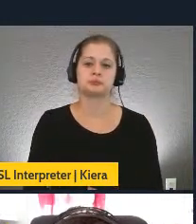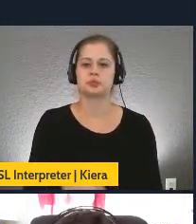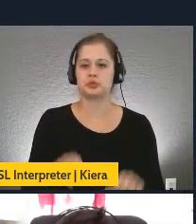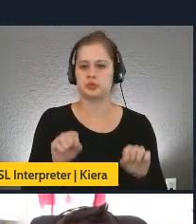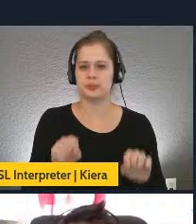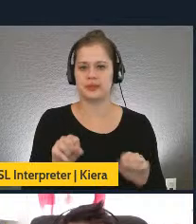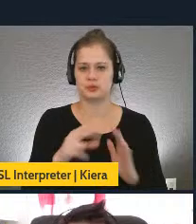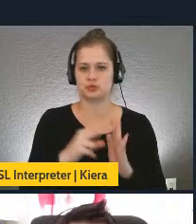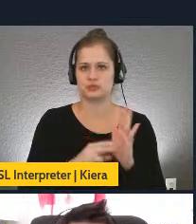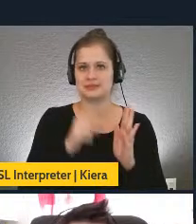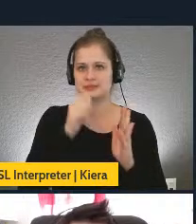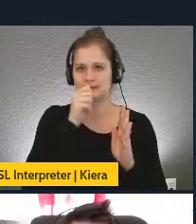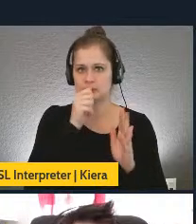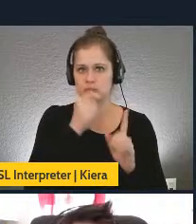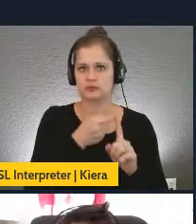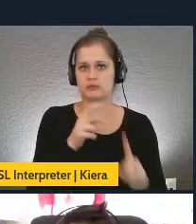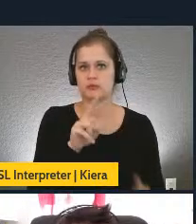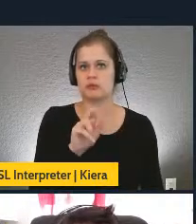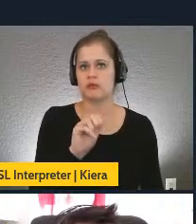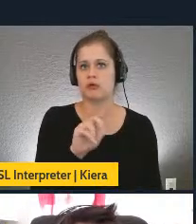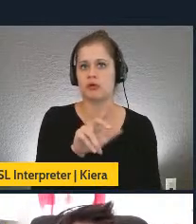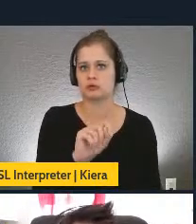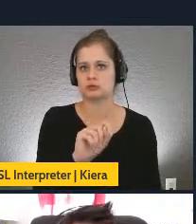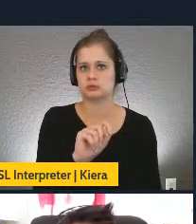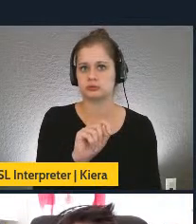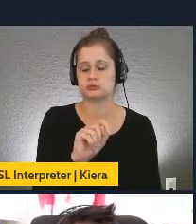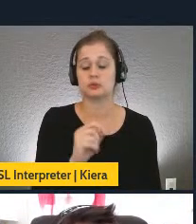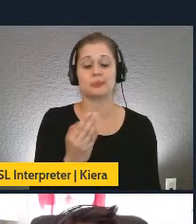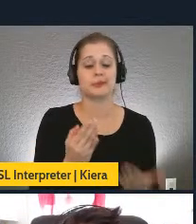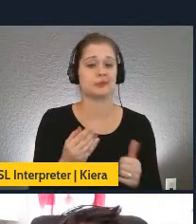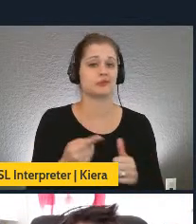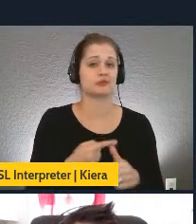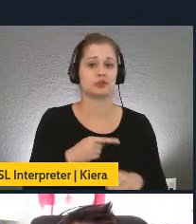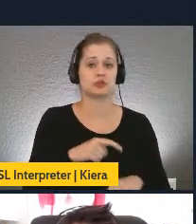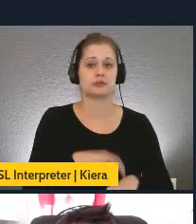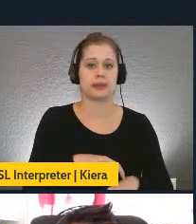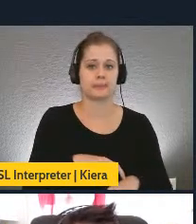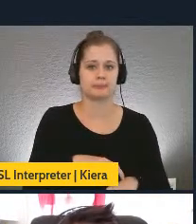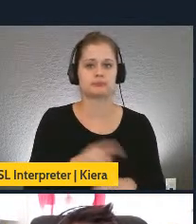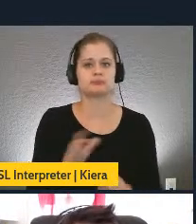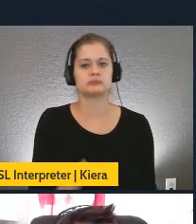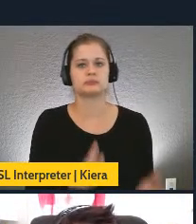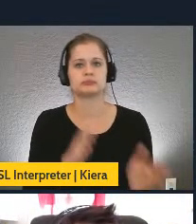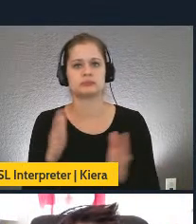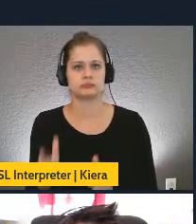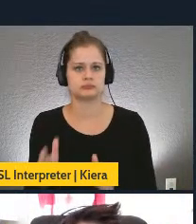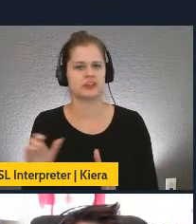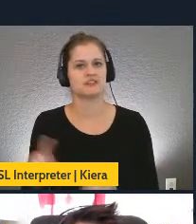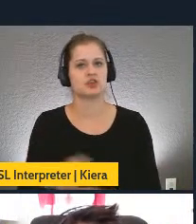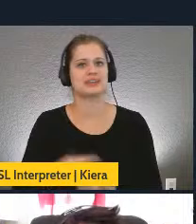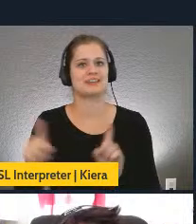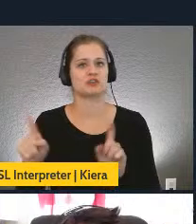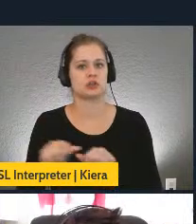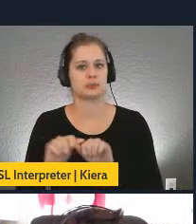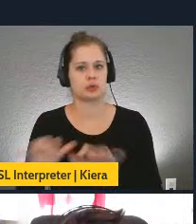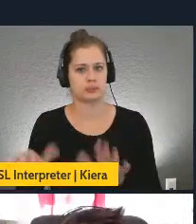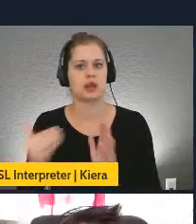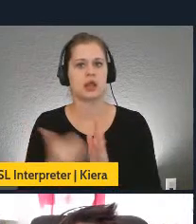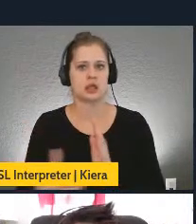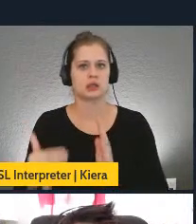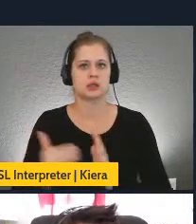Vault. So maybe you do it for the first time, then you do it again for another deployment, again and